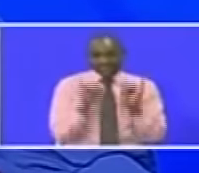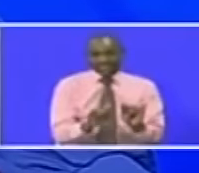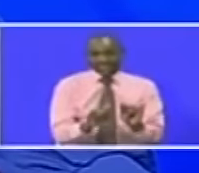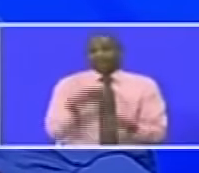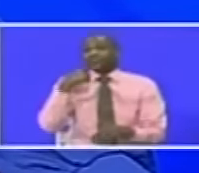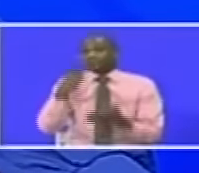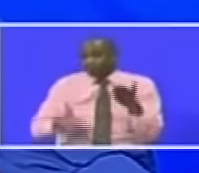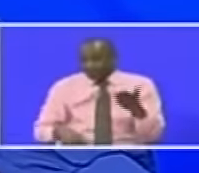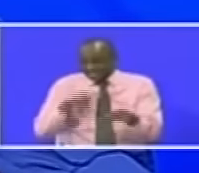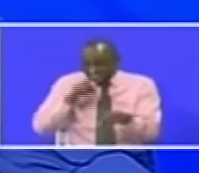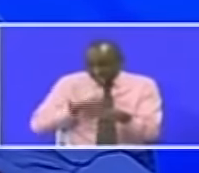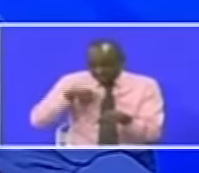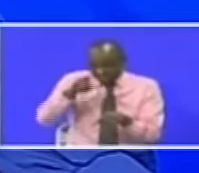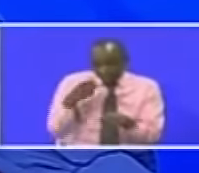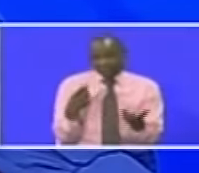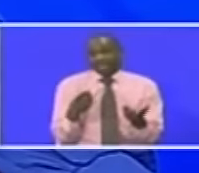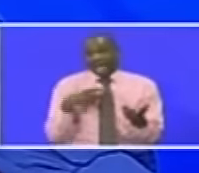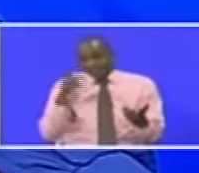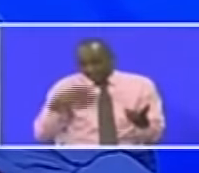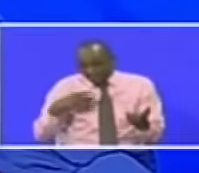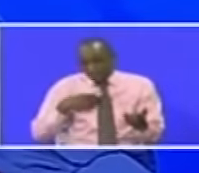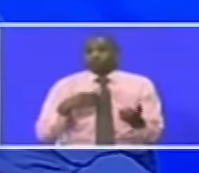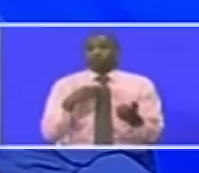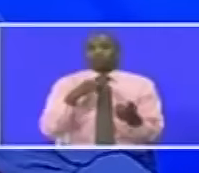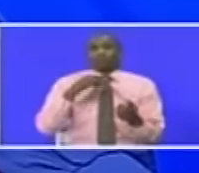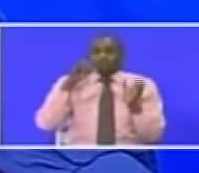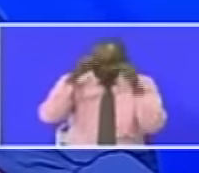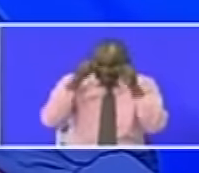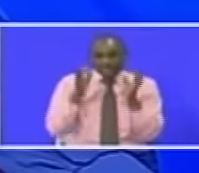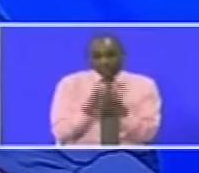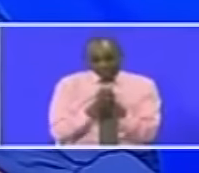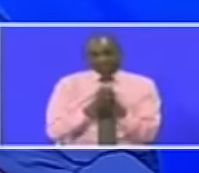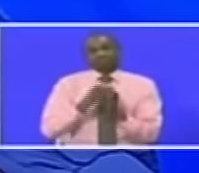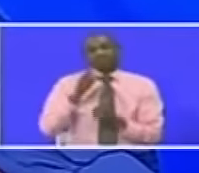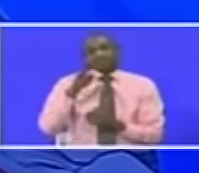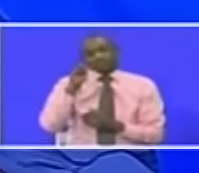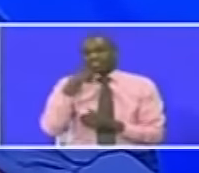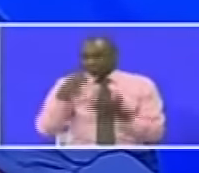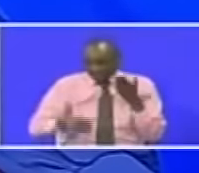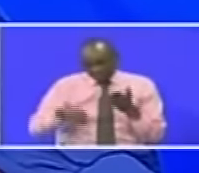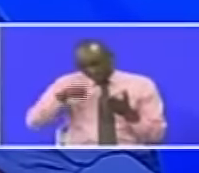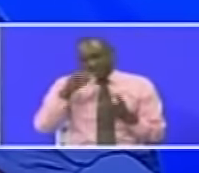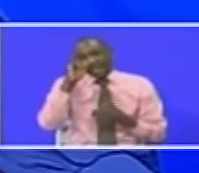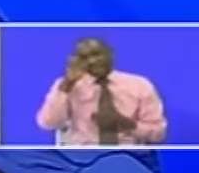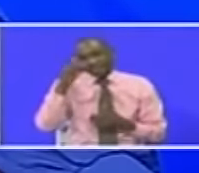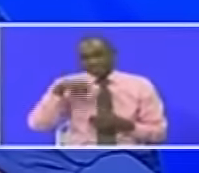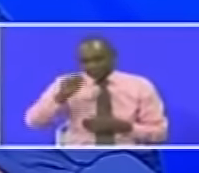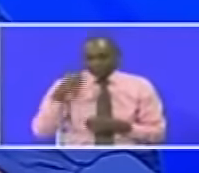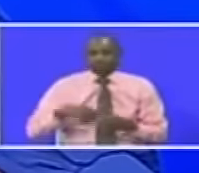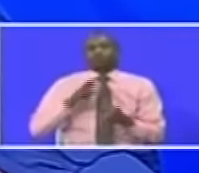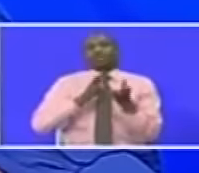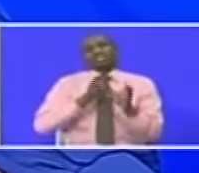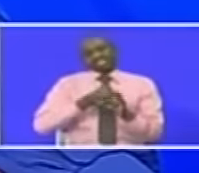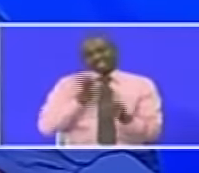remarks as 2013 presidential contenders Paul Mwite and Martha Karua joined calls for the IEBC commissioners to